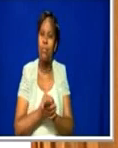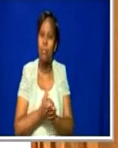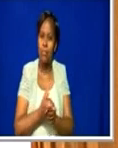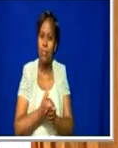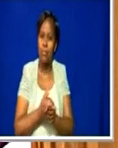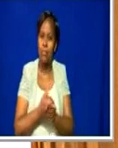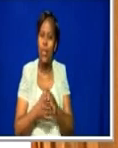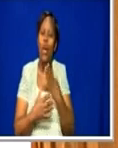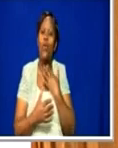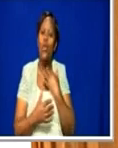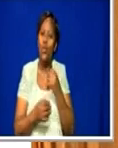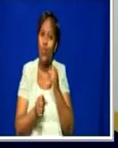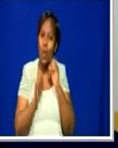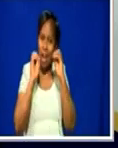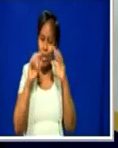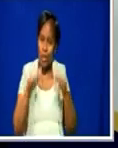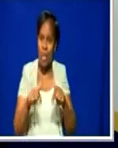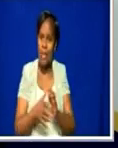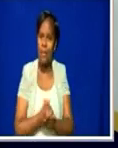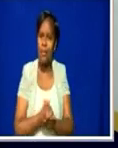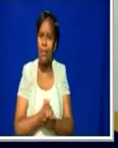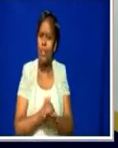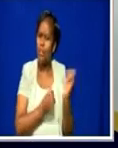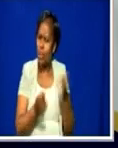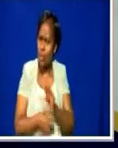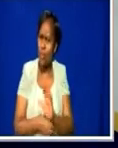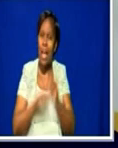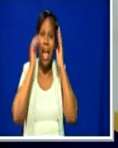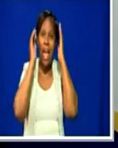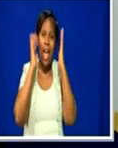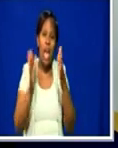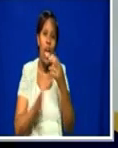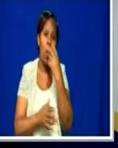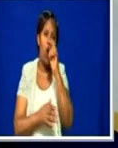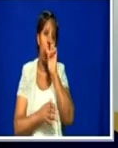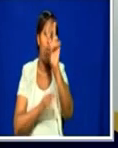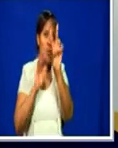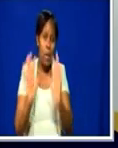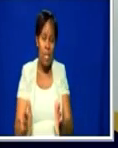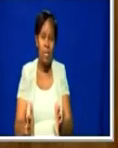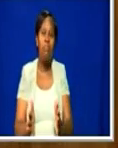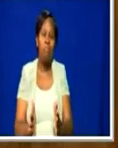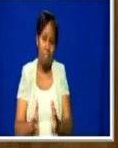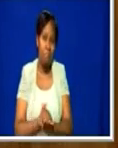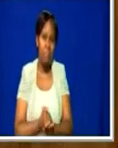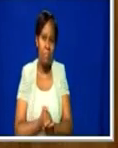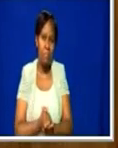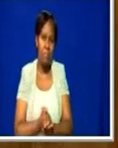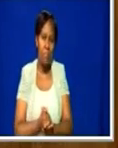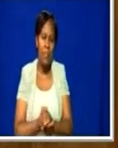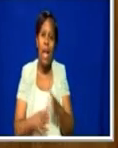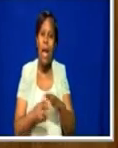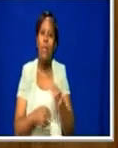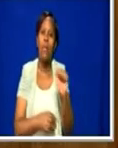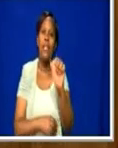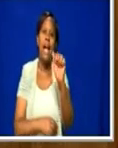of us just wish to be there. Molimu, kindly introduce yourself Hello, to viewers. the camera this side. Hello, viewers. Yes. I am